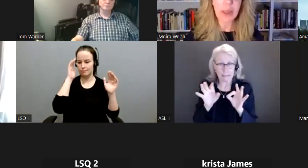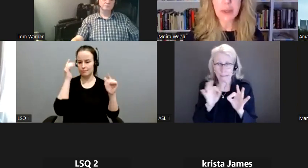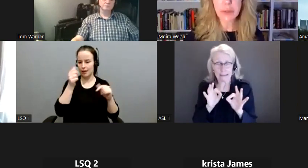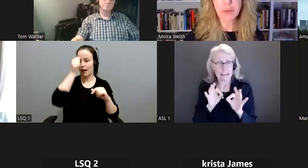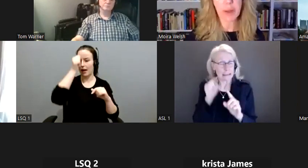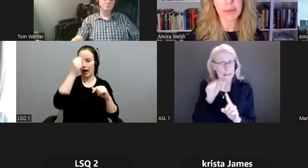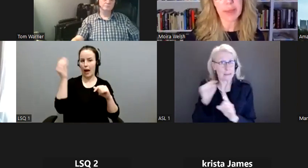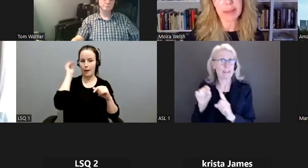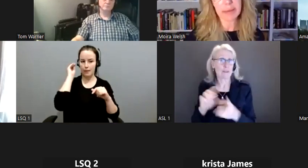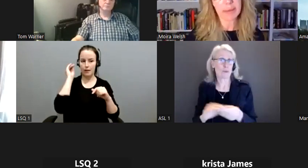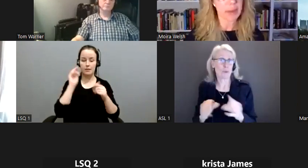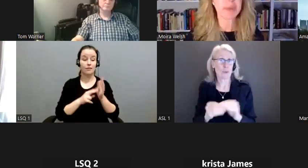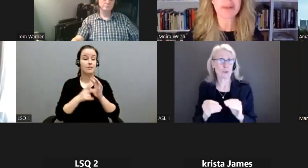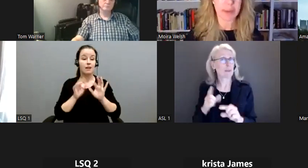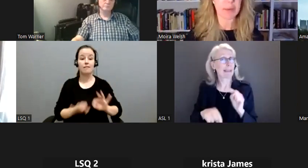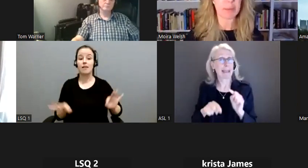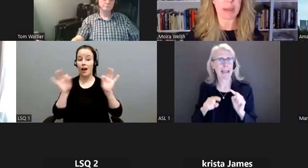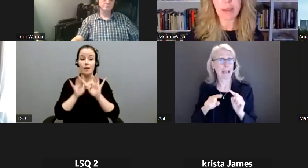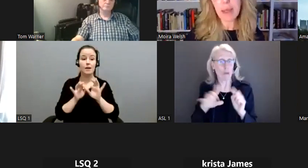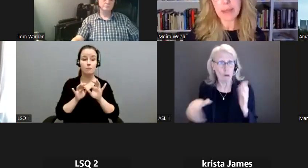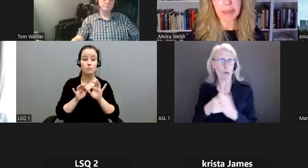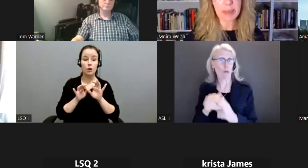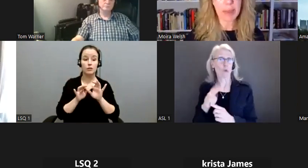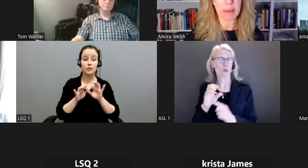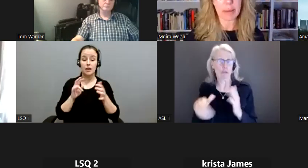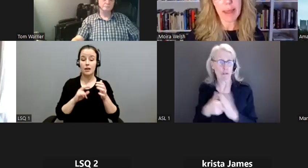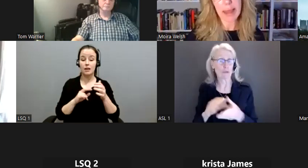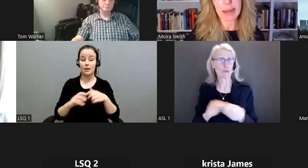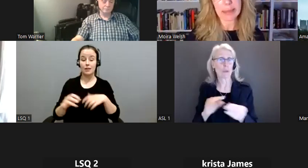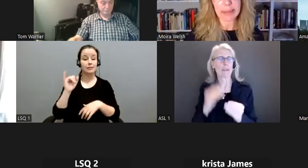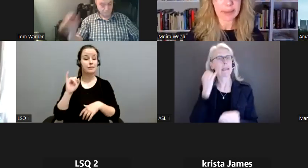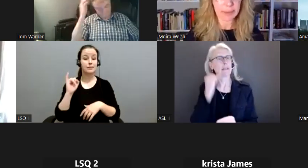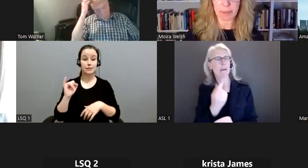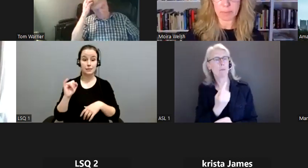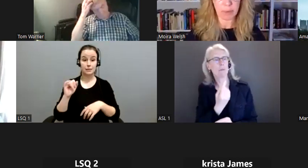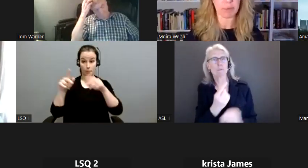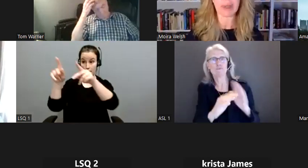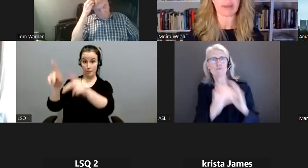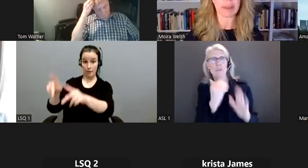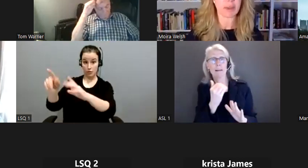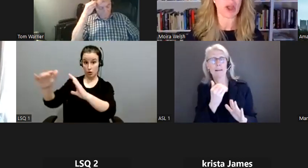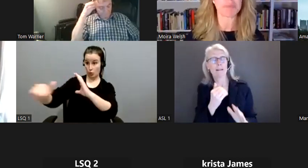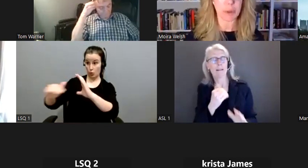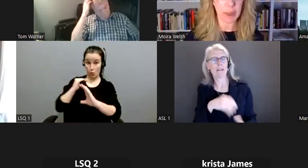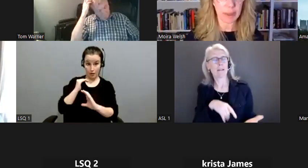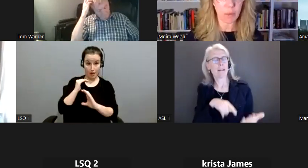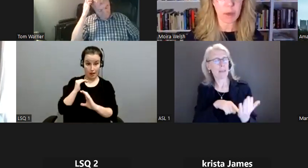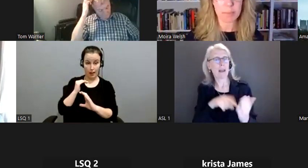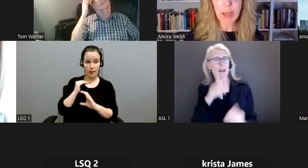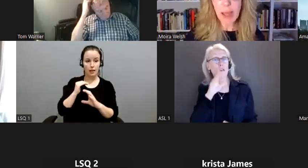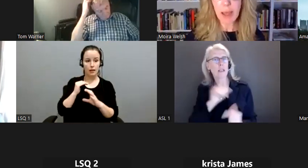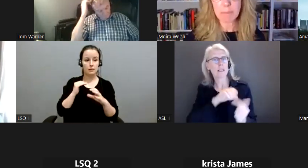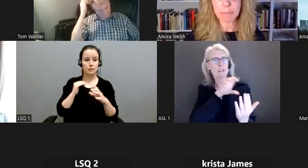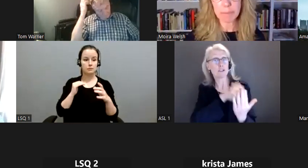helpful to us is if somebody sends me an email and it's sort of written in a chapter-like